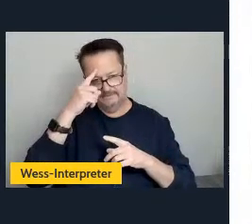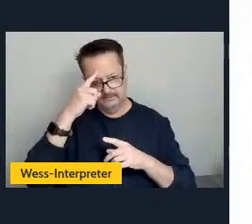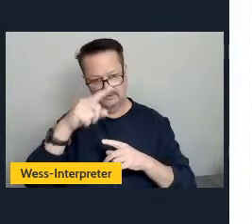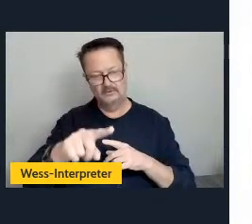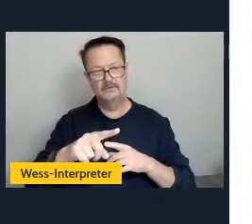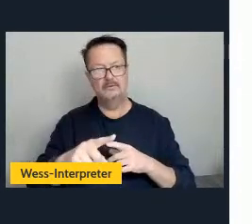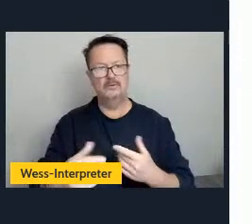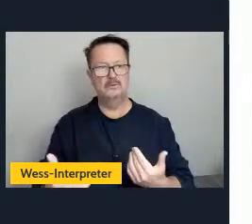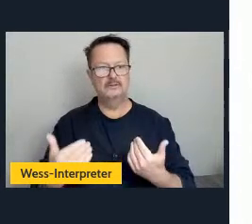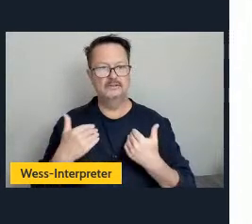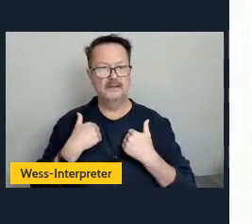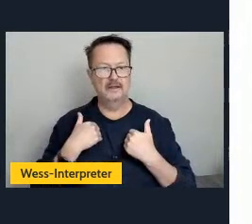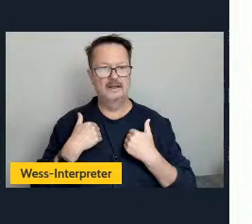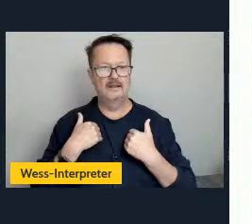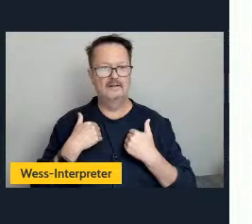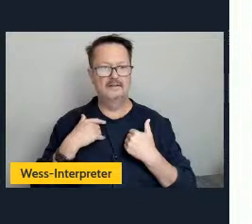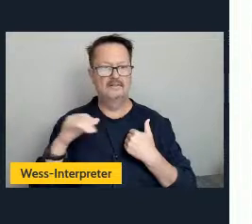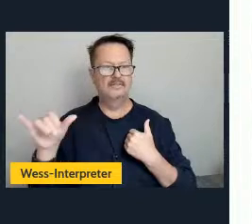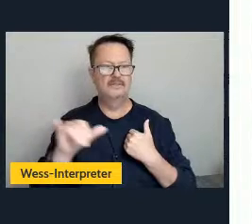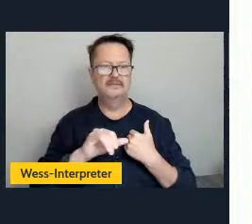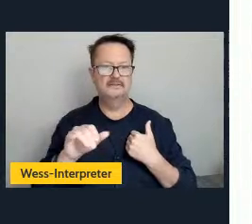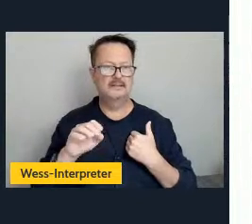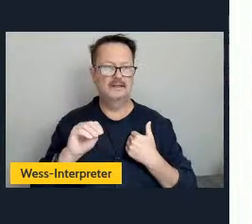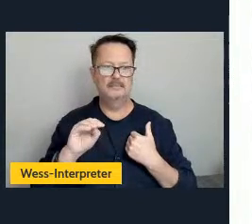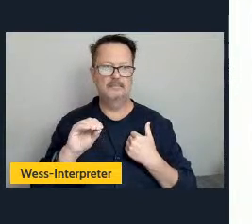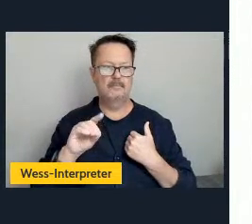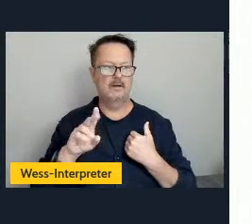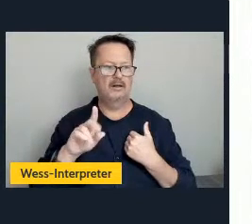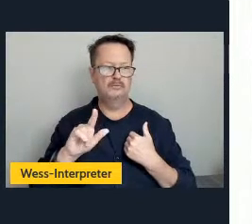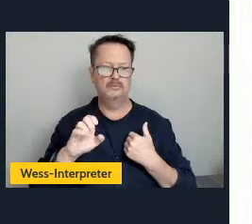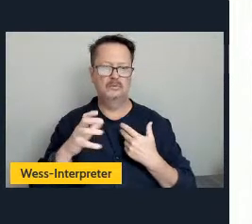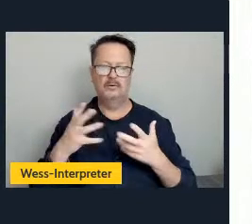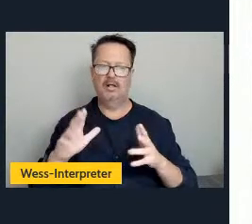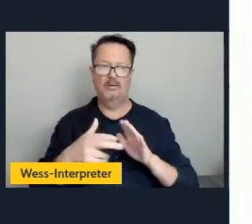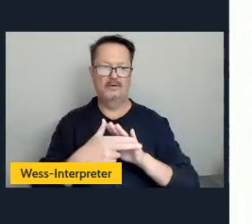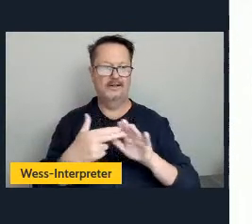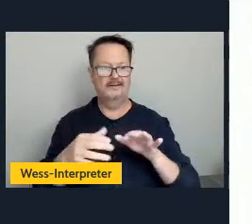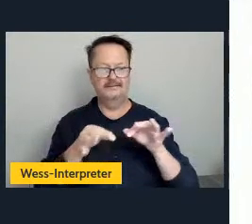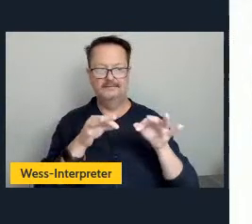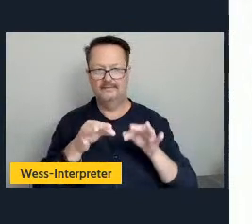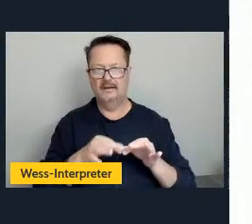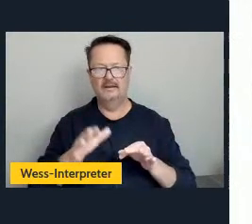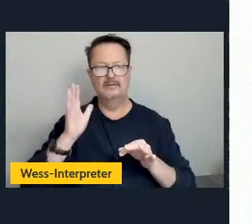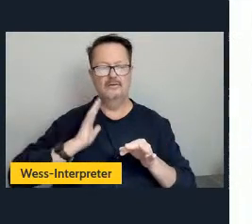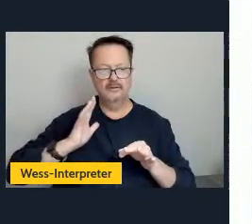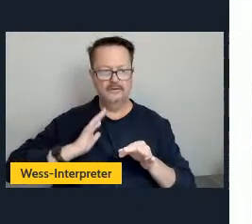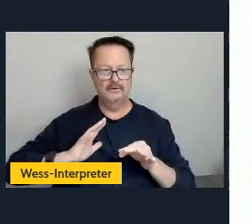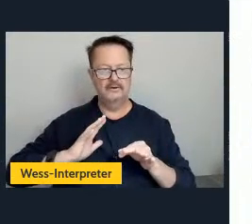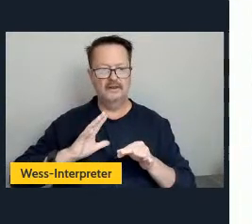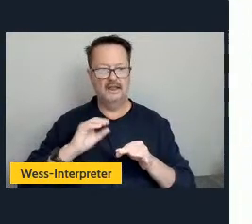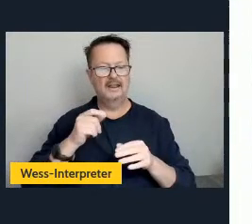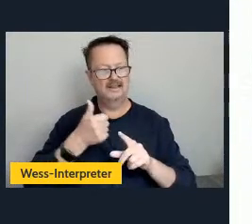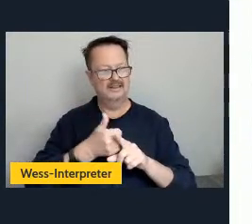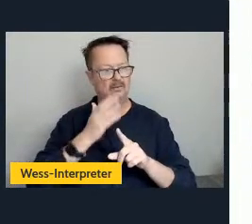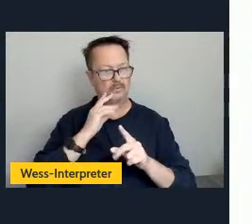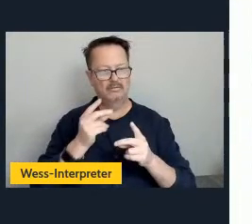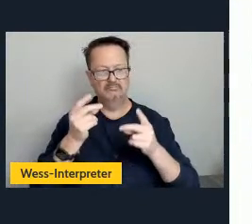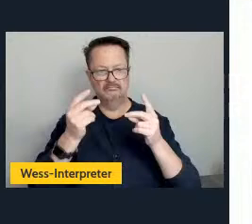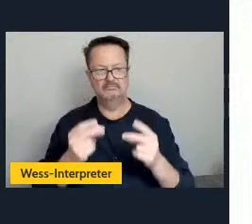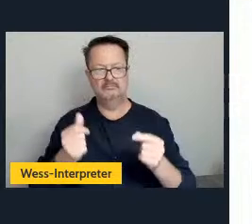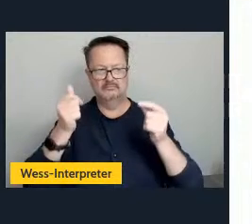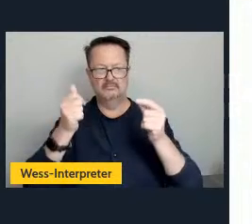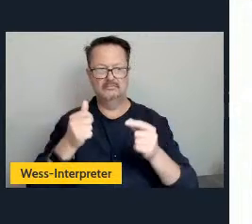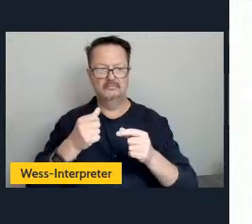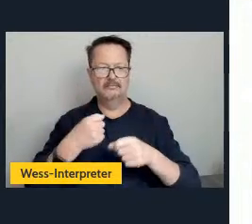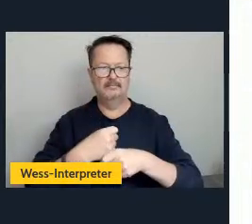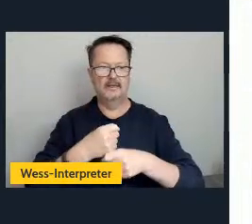has the same modules that we defined earlier. And it generates this